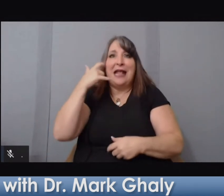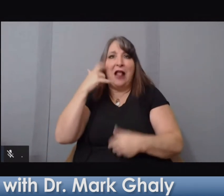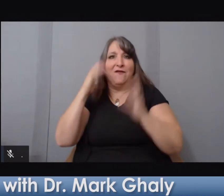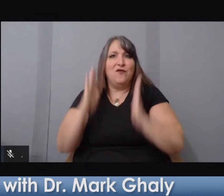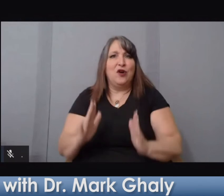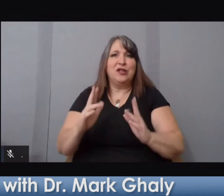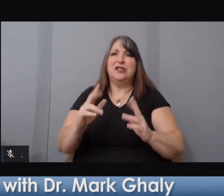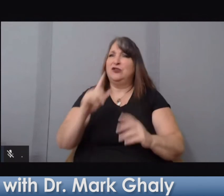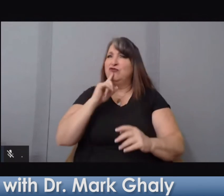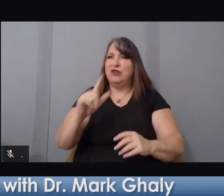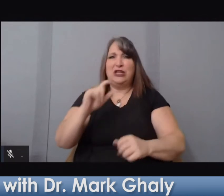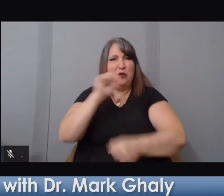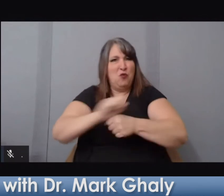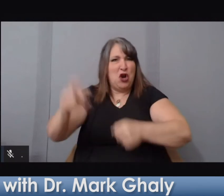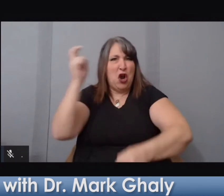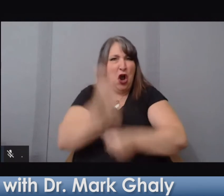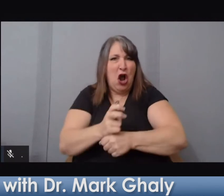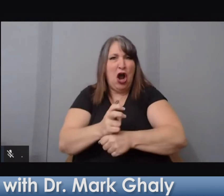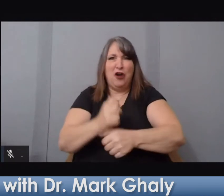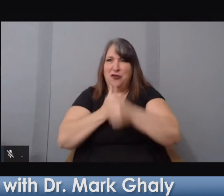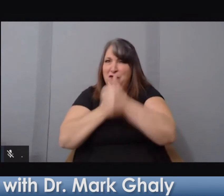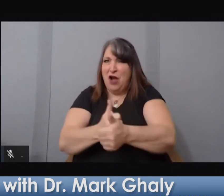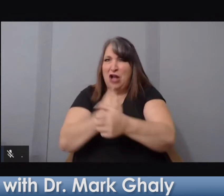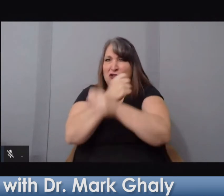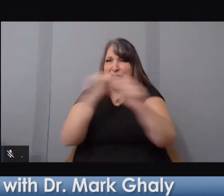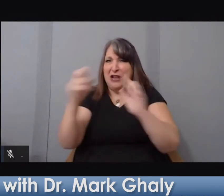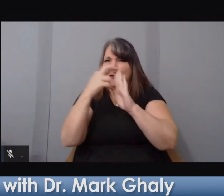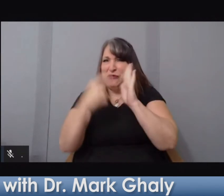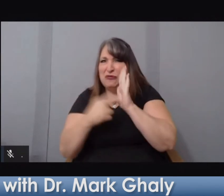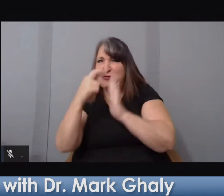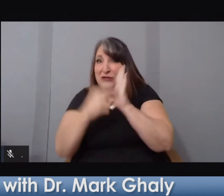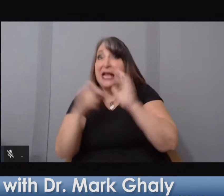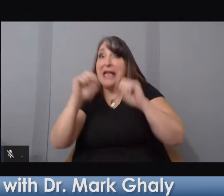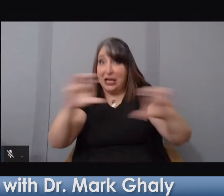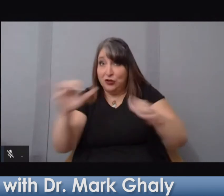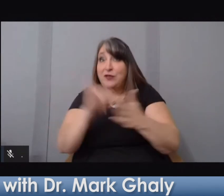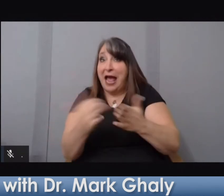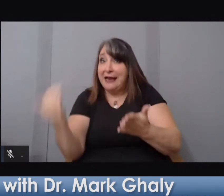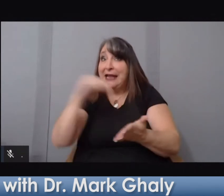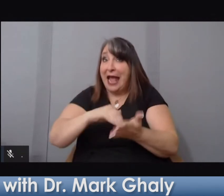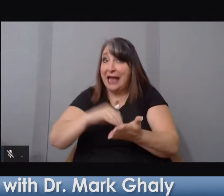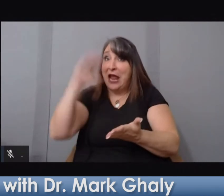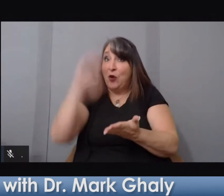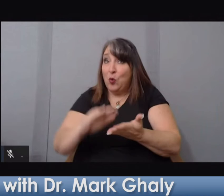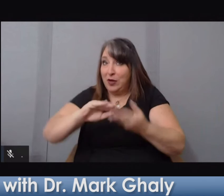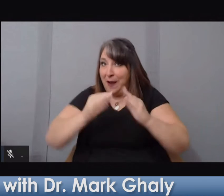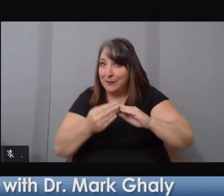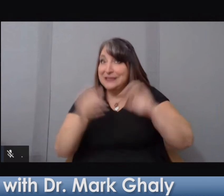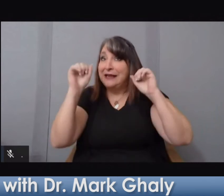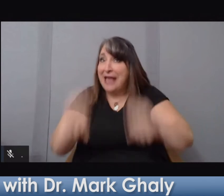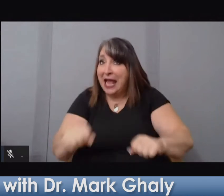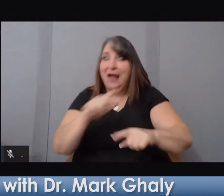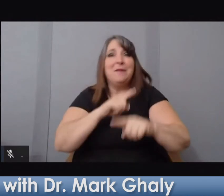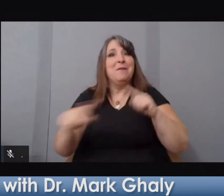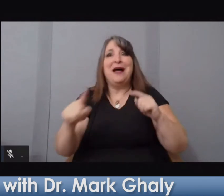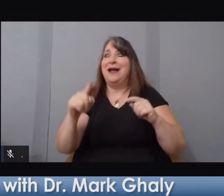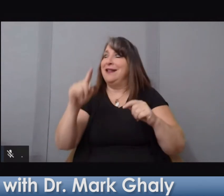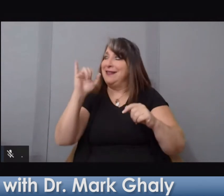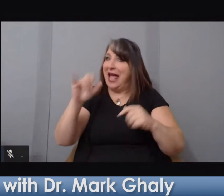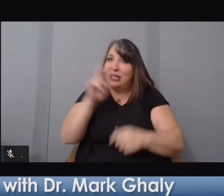that in large part, and we can do it again. But making the decisions around travel during this time are part of keeping that guard